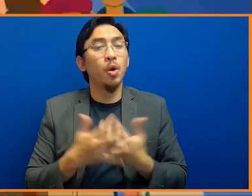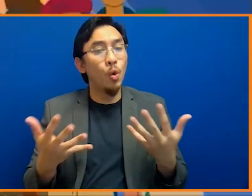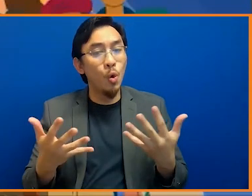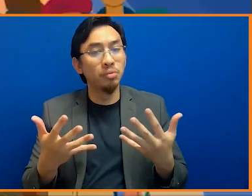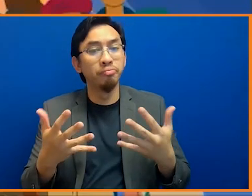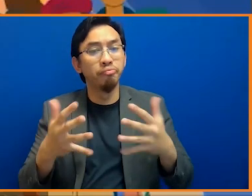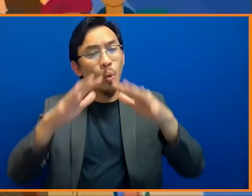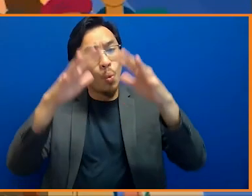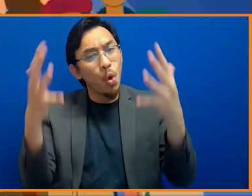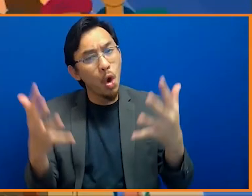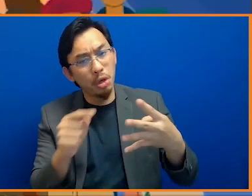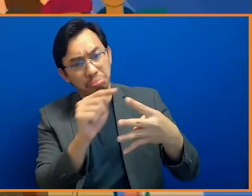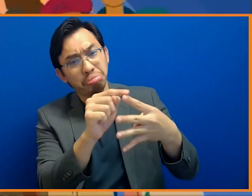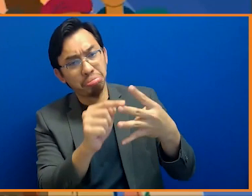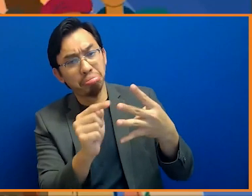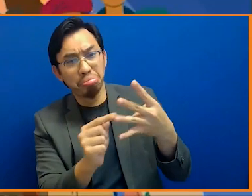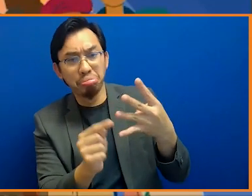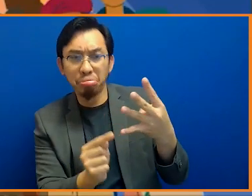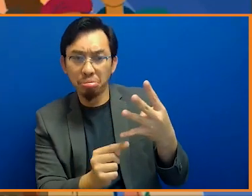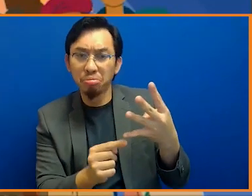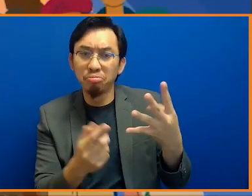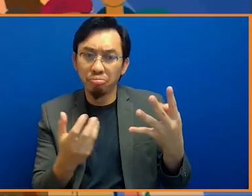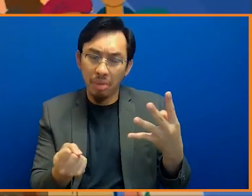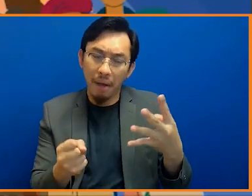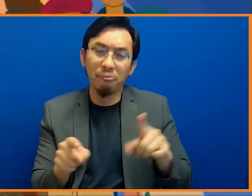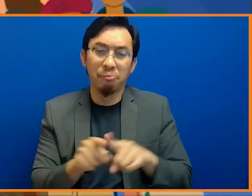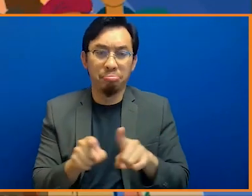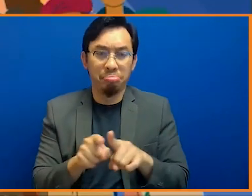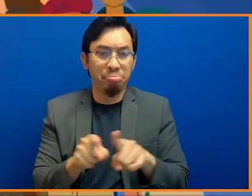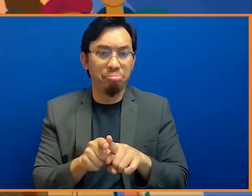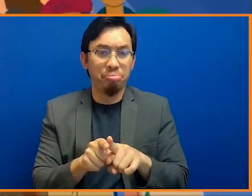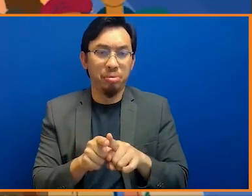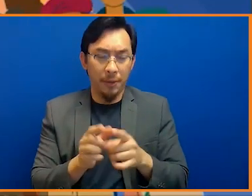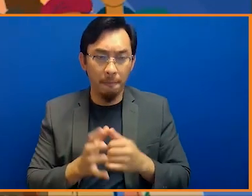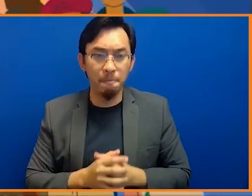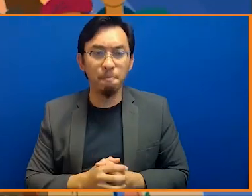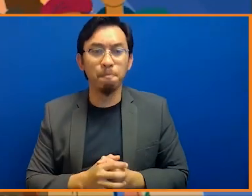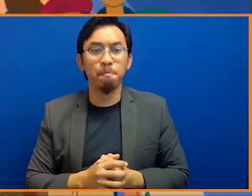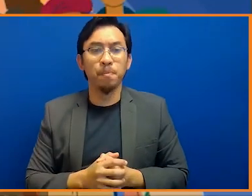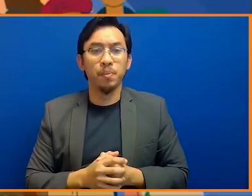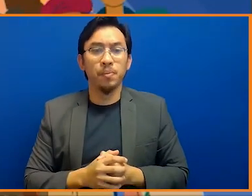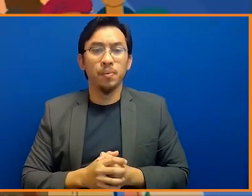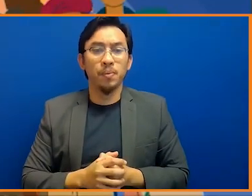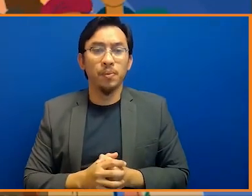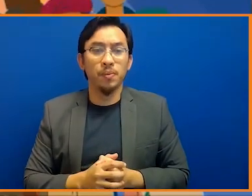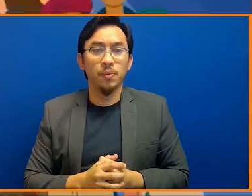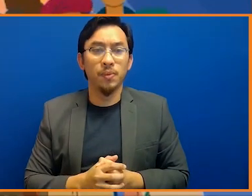these 4 is the most realistic for social and economic context?